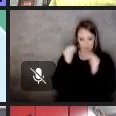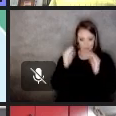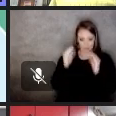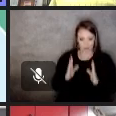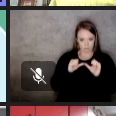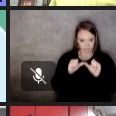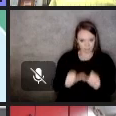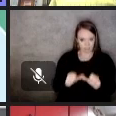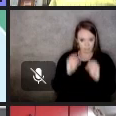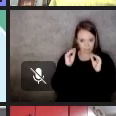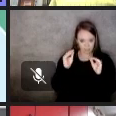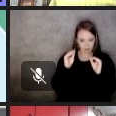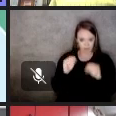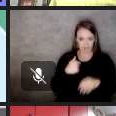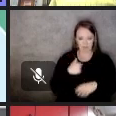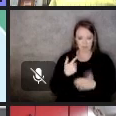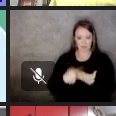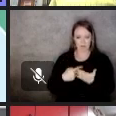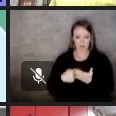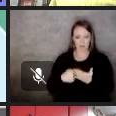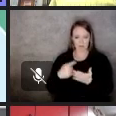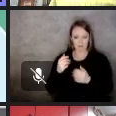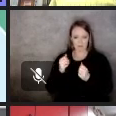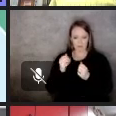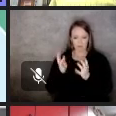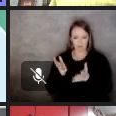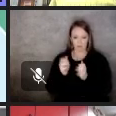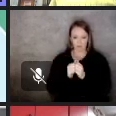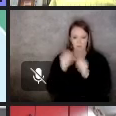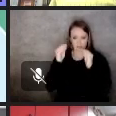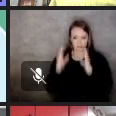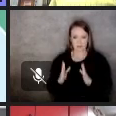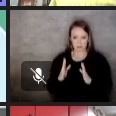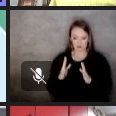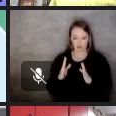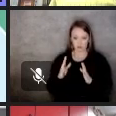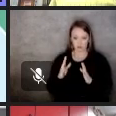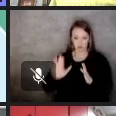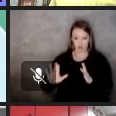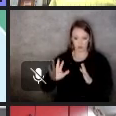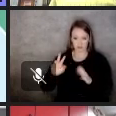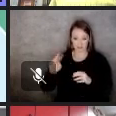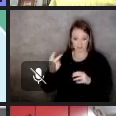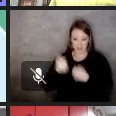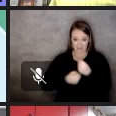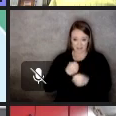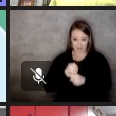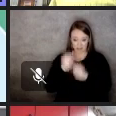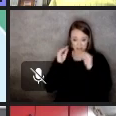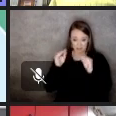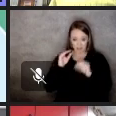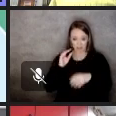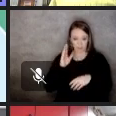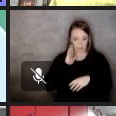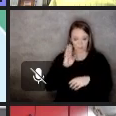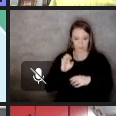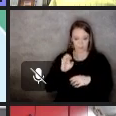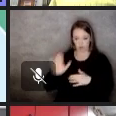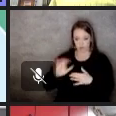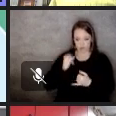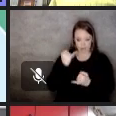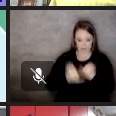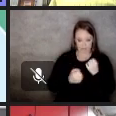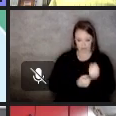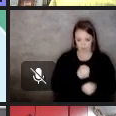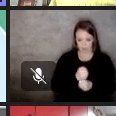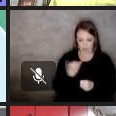in Bowling Green the other day. This is her second year teaching, and this will be her last. She said she can't handle the discipline issues. So if we had